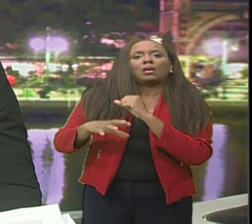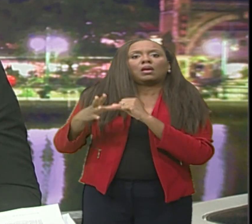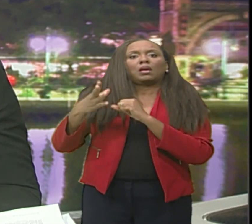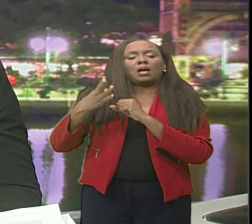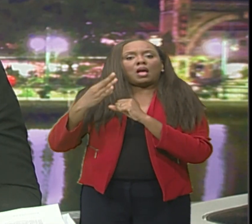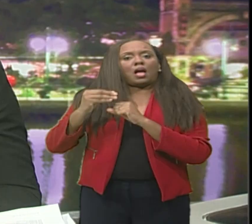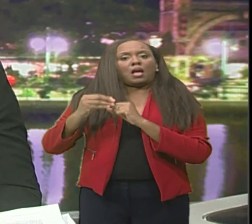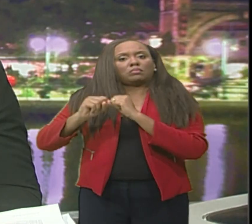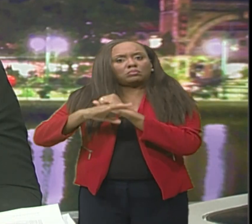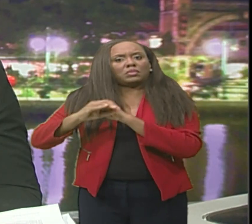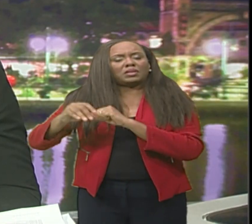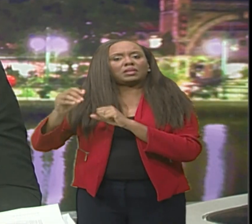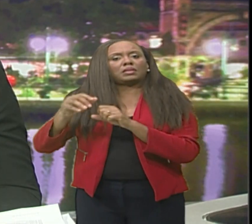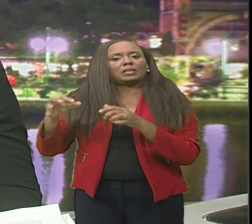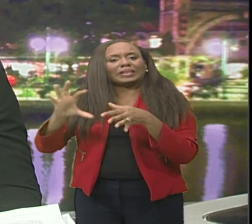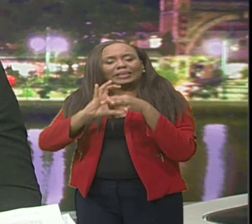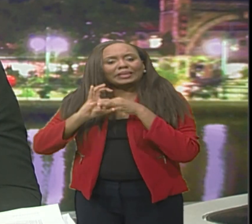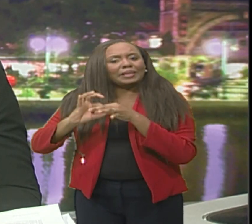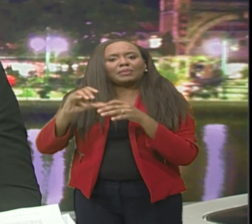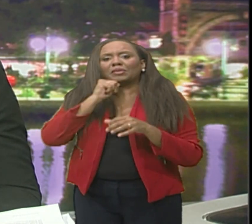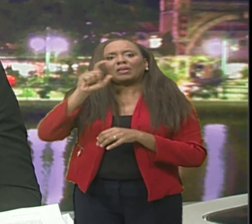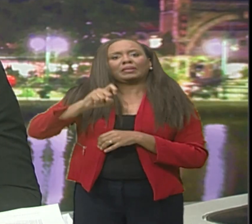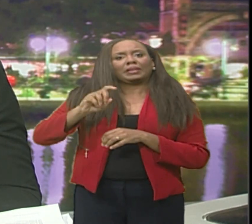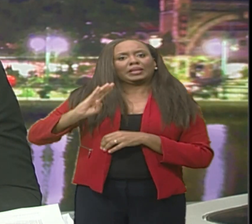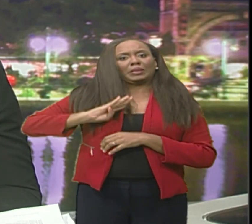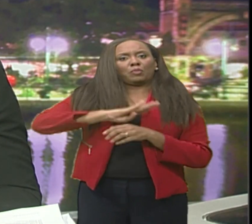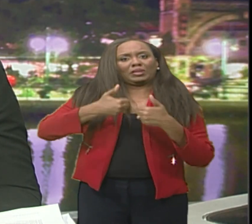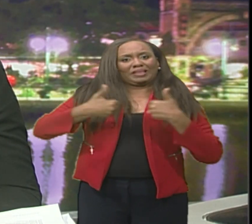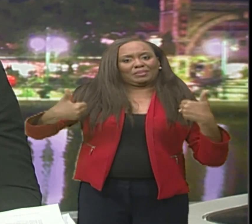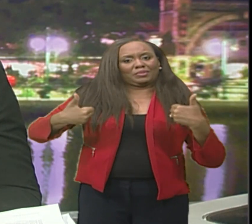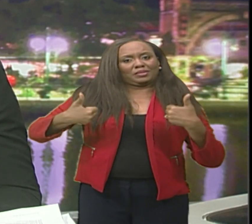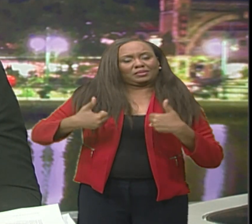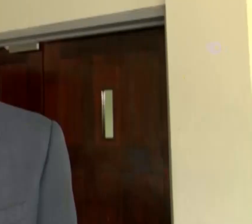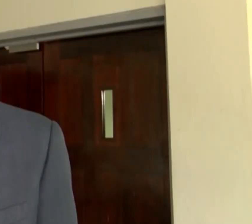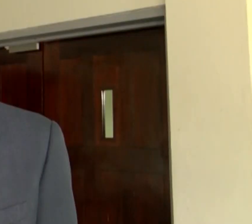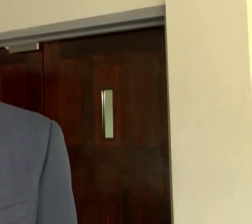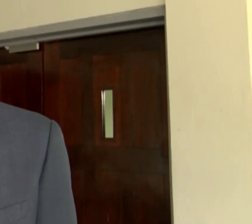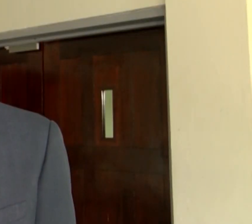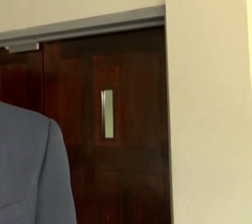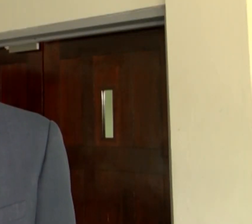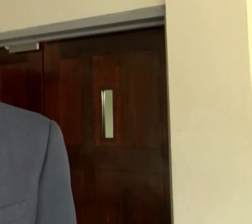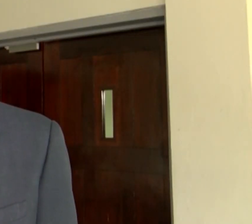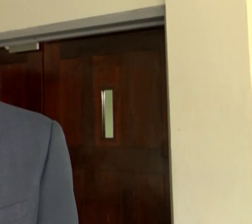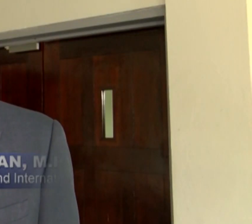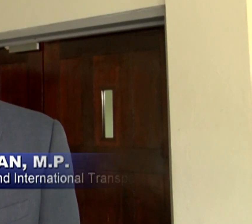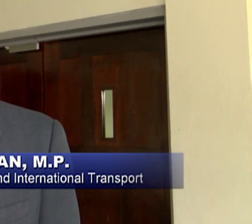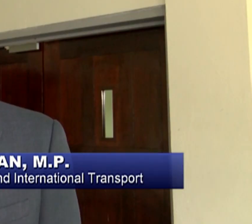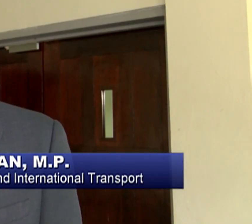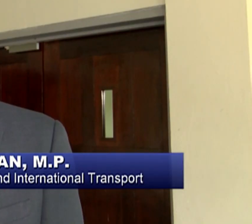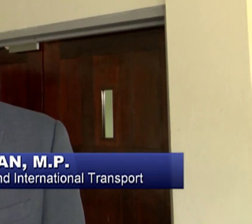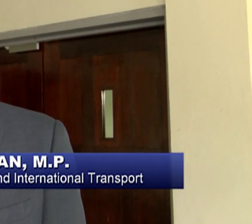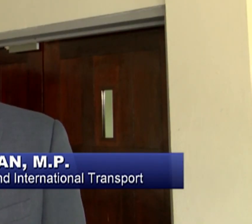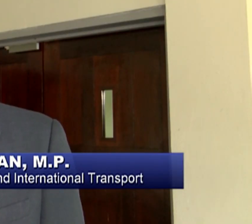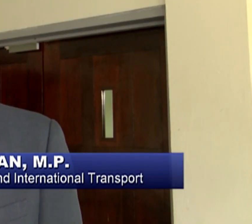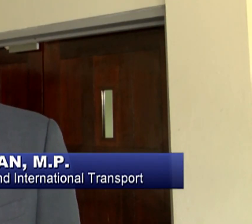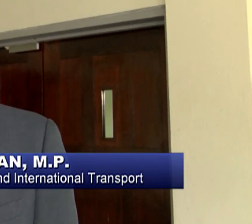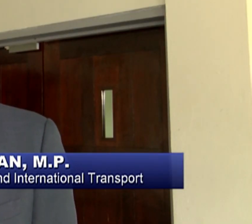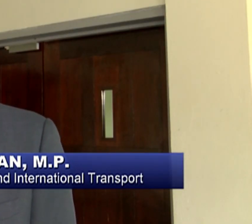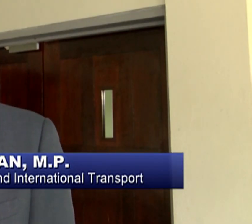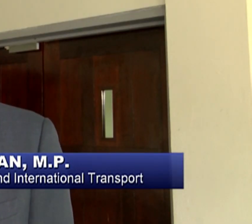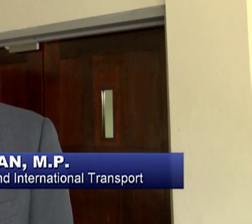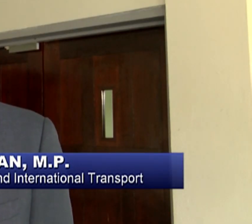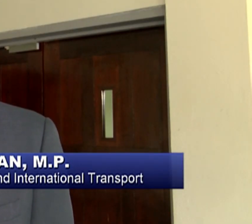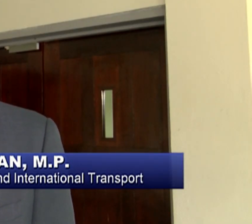no need for two different boards. There is a working together that must take place, that when you have two